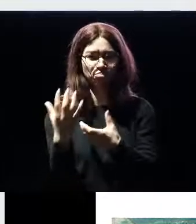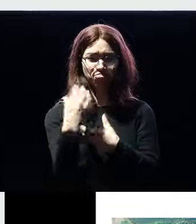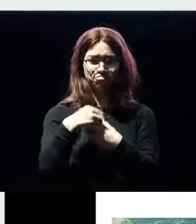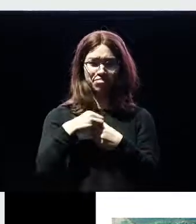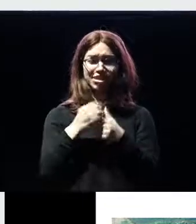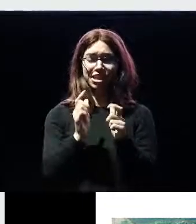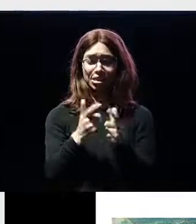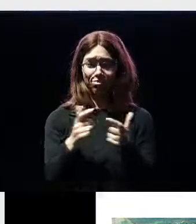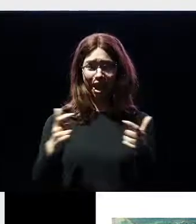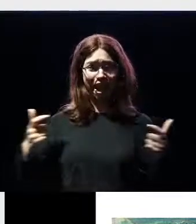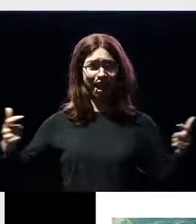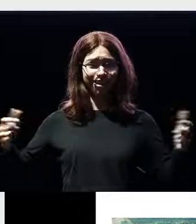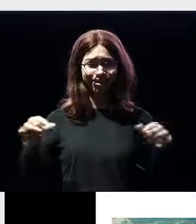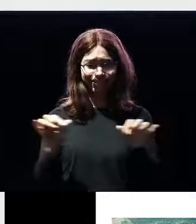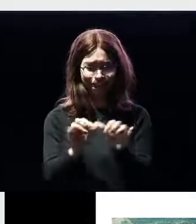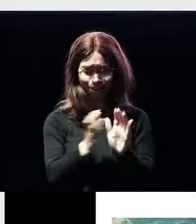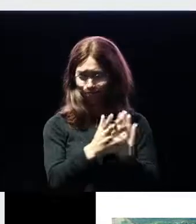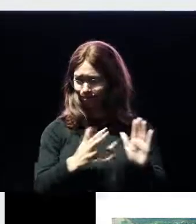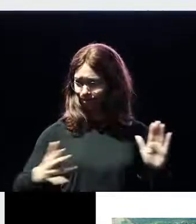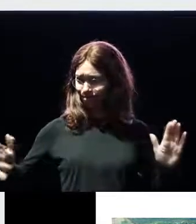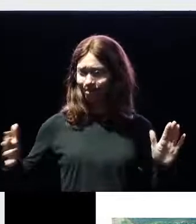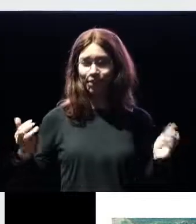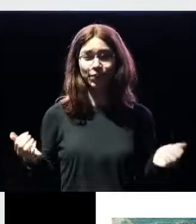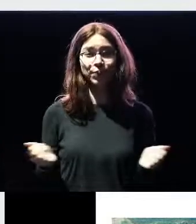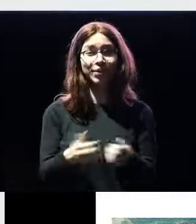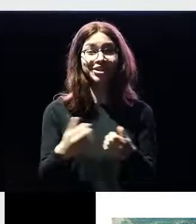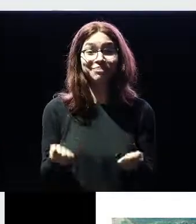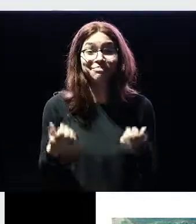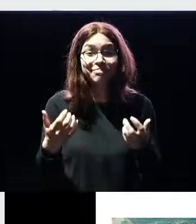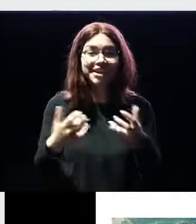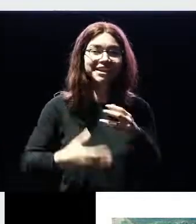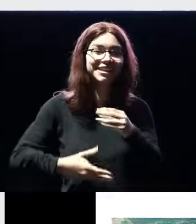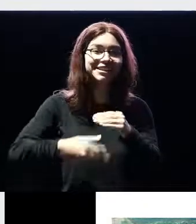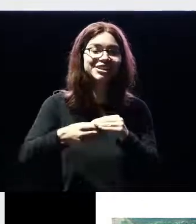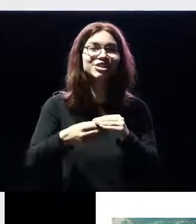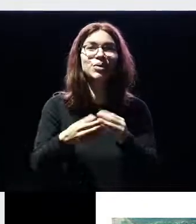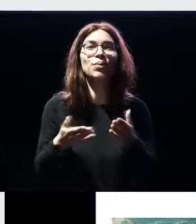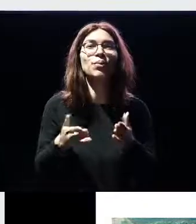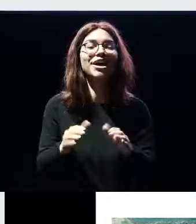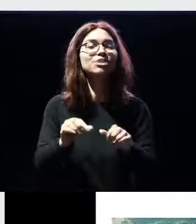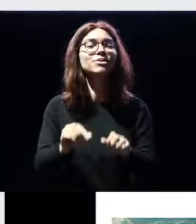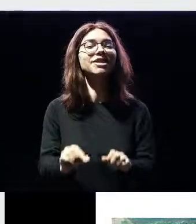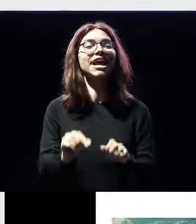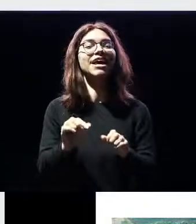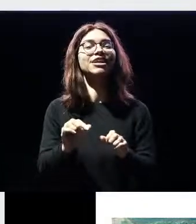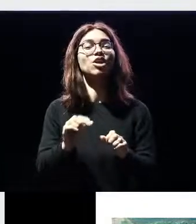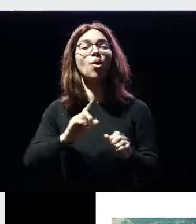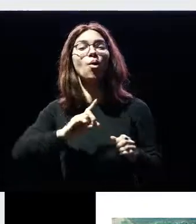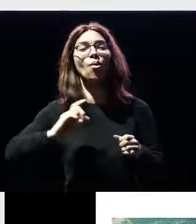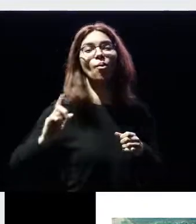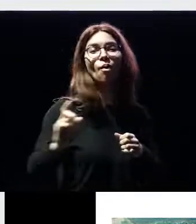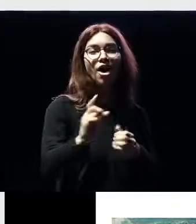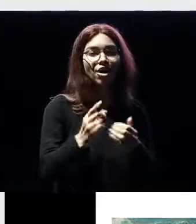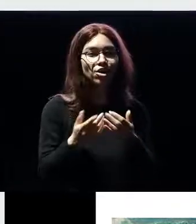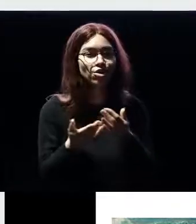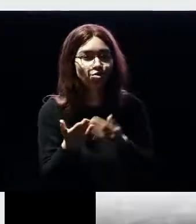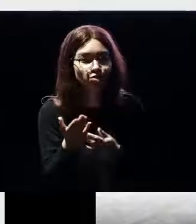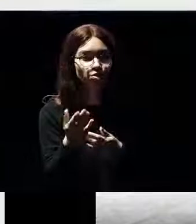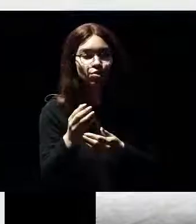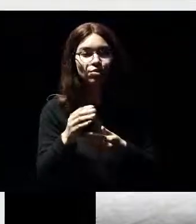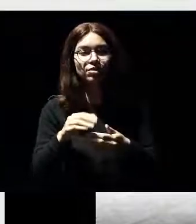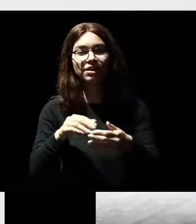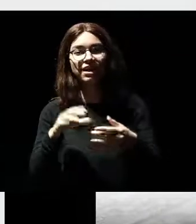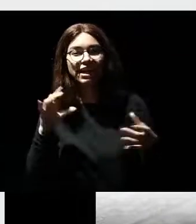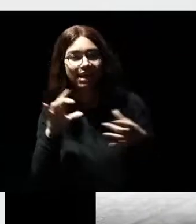just expanded in scale with a number of additional ways in which you move through, around, and